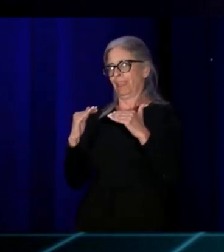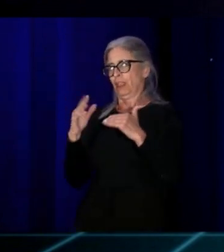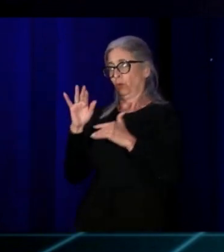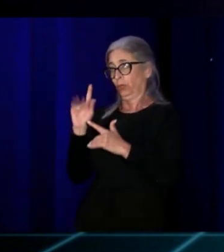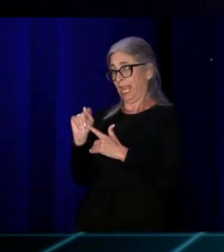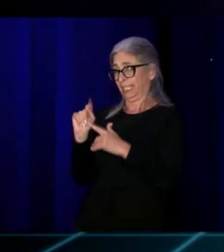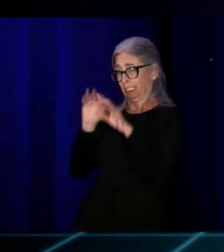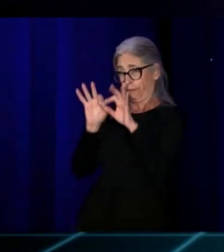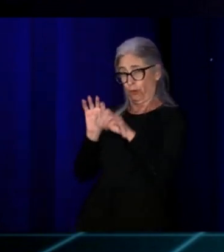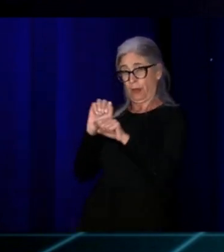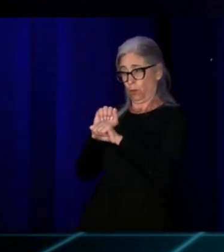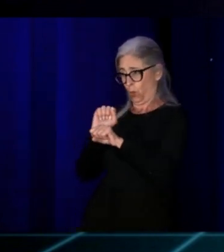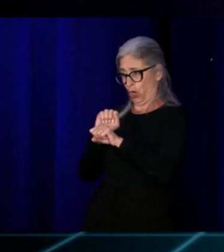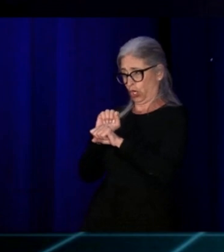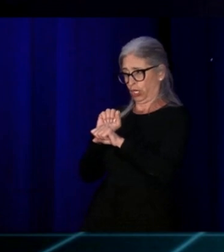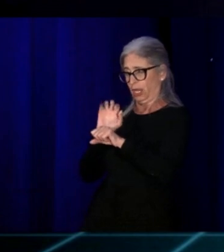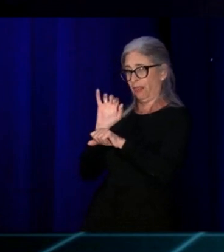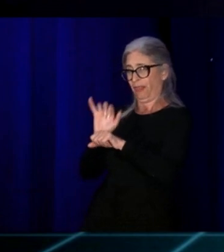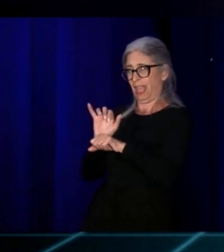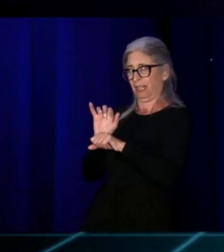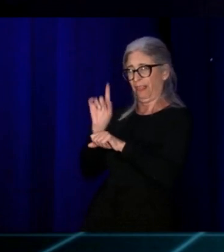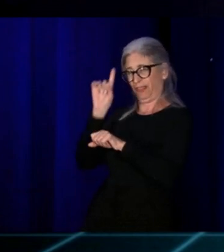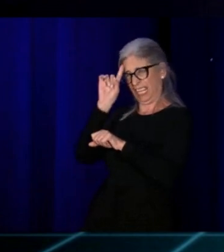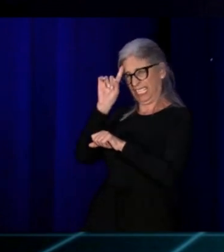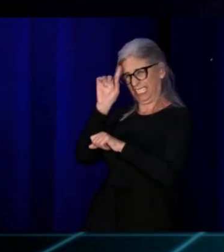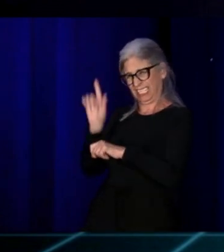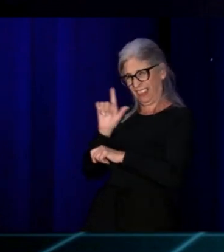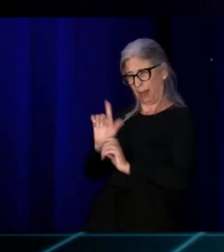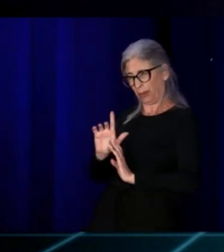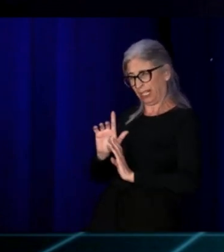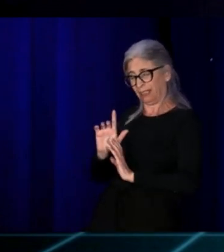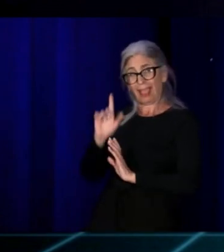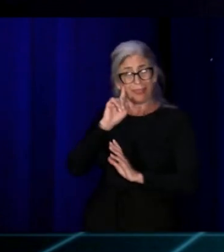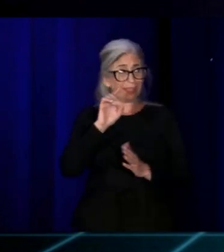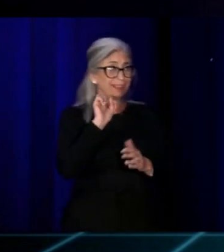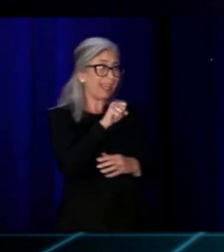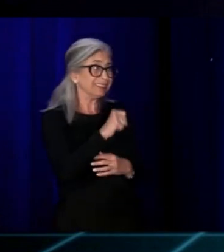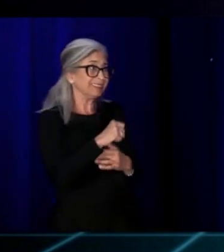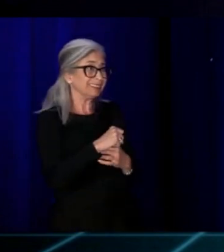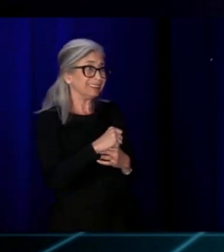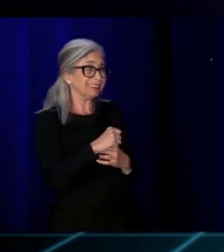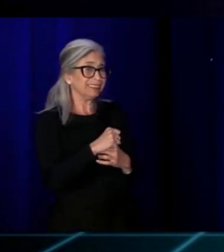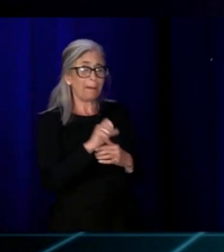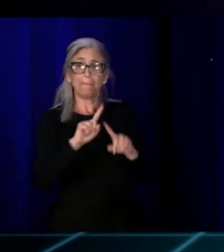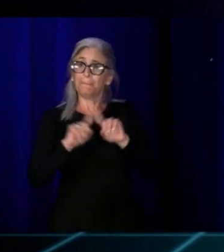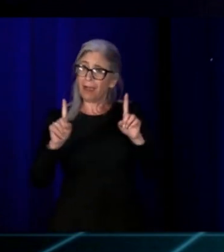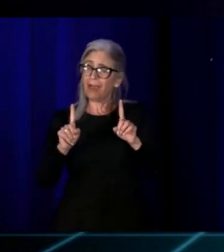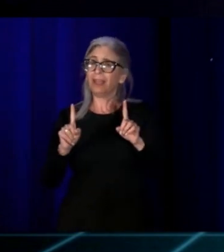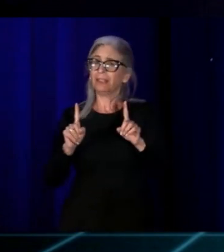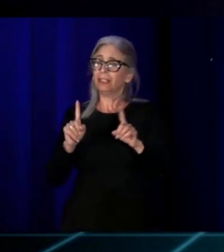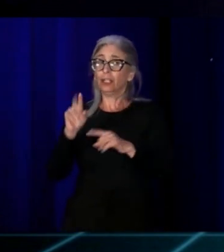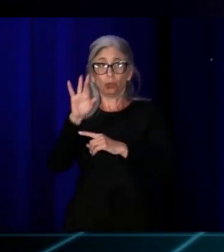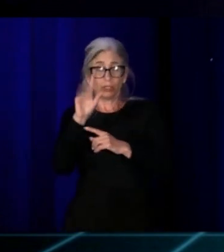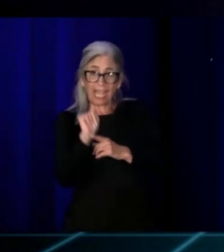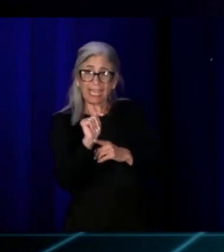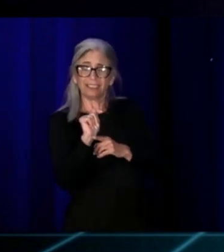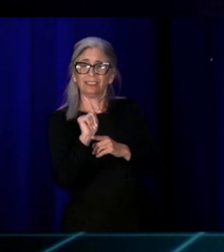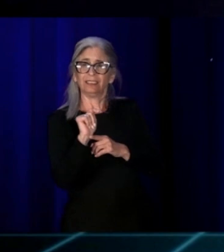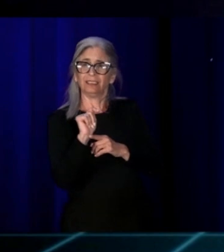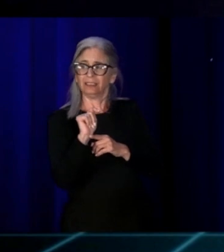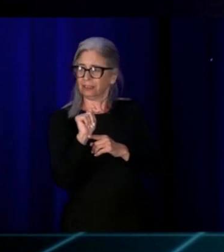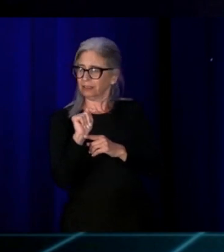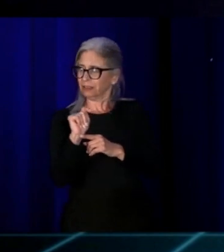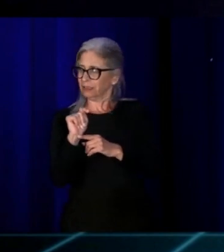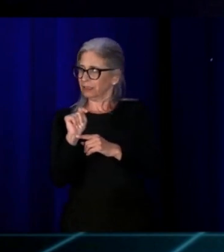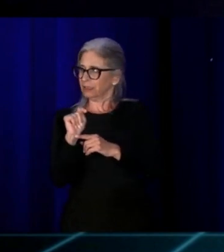is a framework that thinks it's a library? I mean, that's also valid. But overall, React is just JavaScript. Who's heard